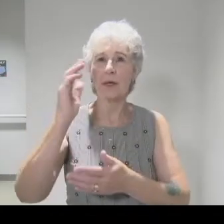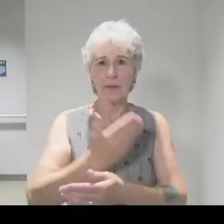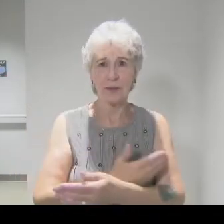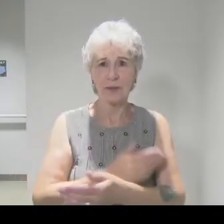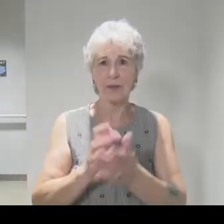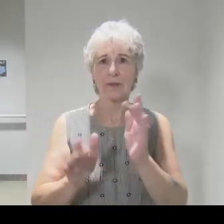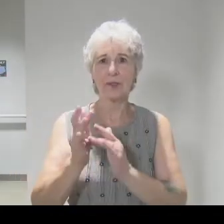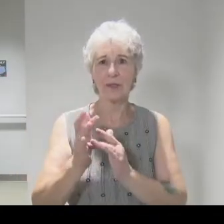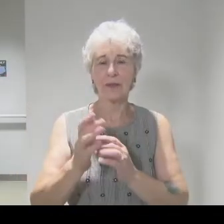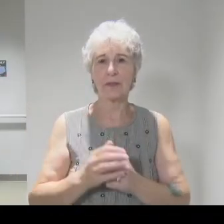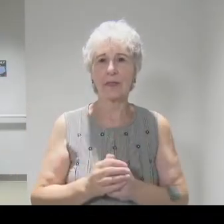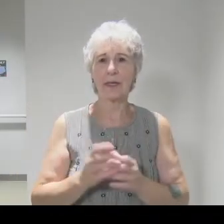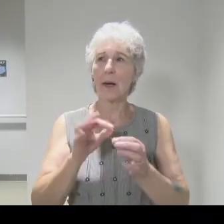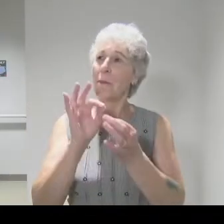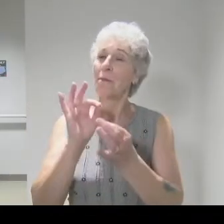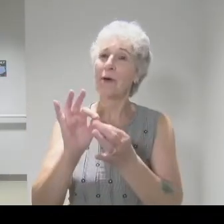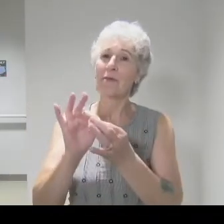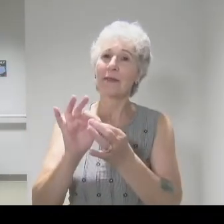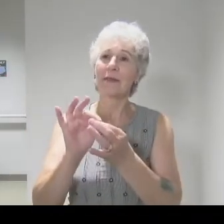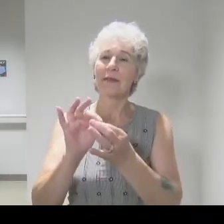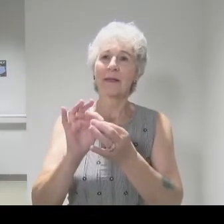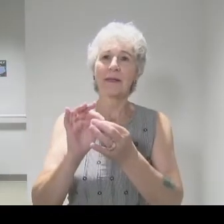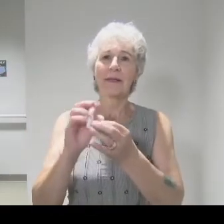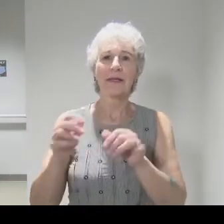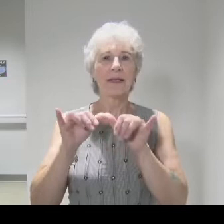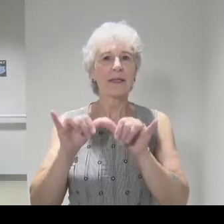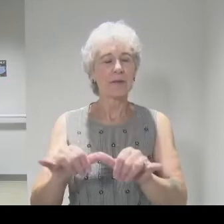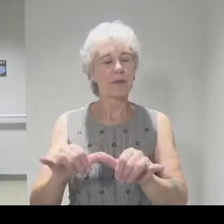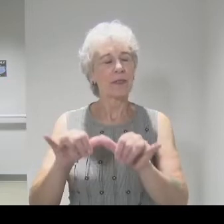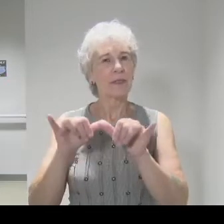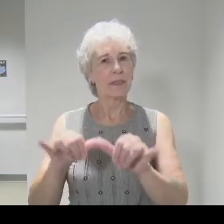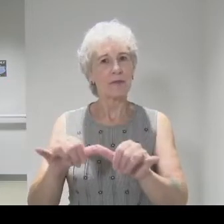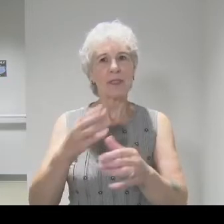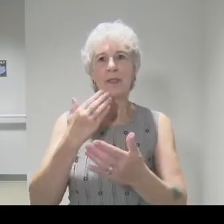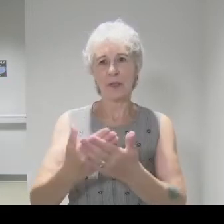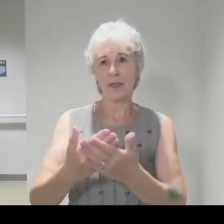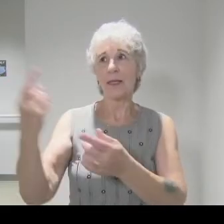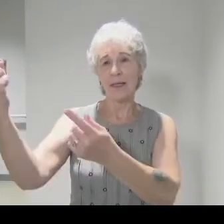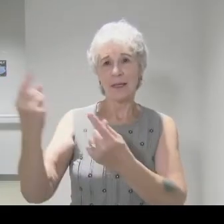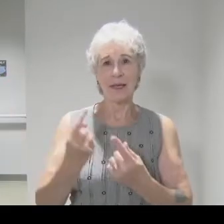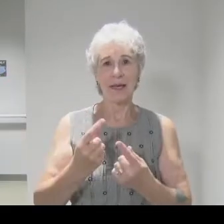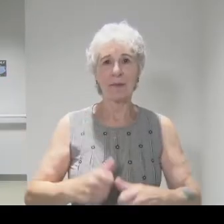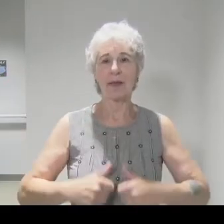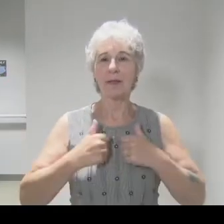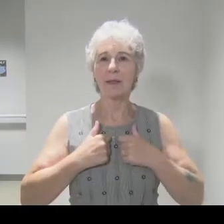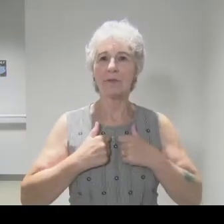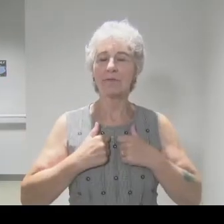Christ, who was perfect and infinitely good. He came and lived an infinitely perfect